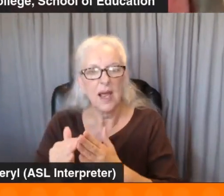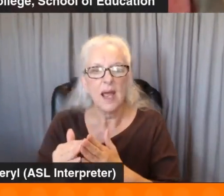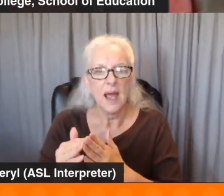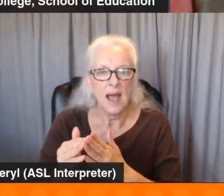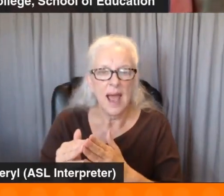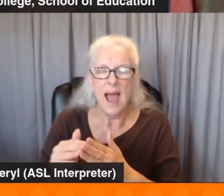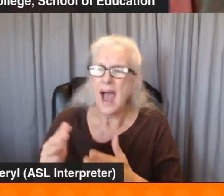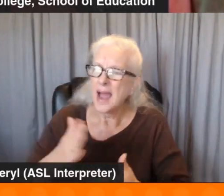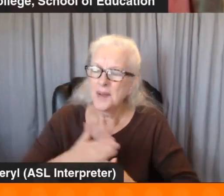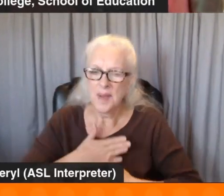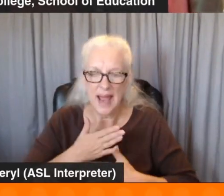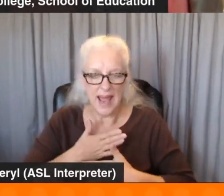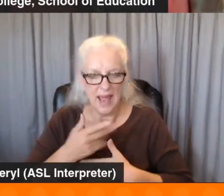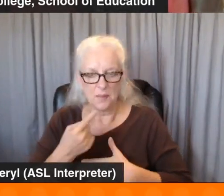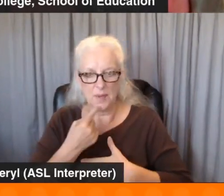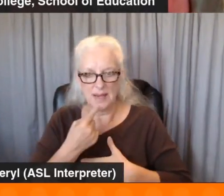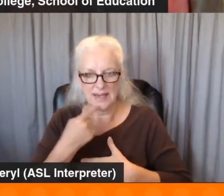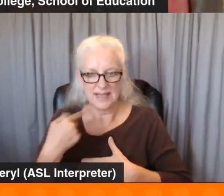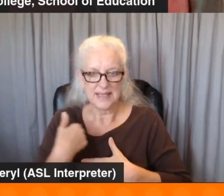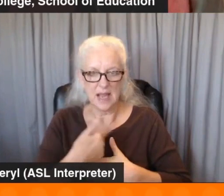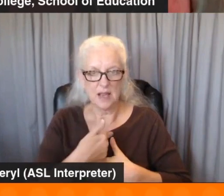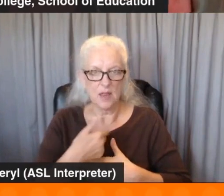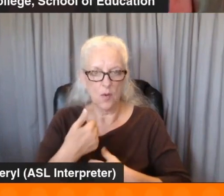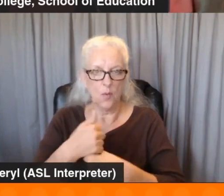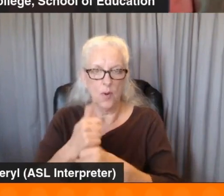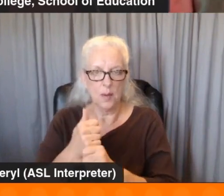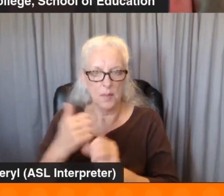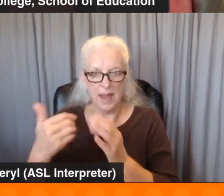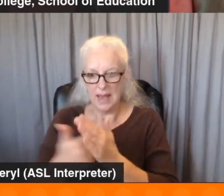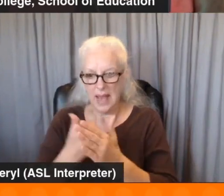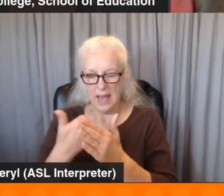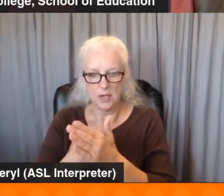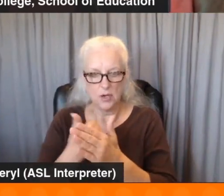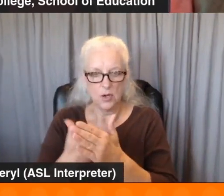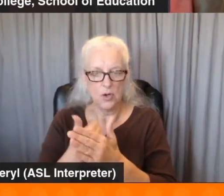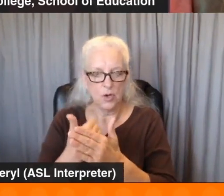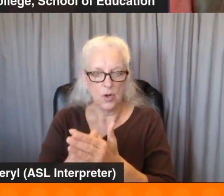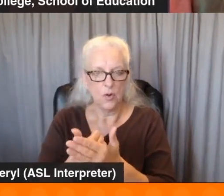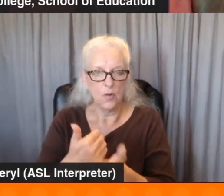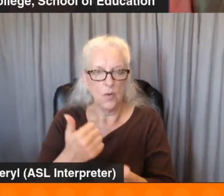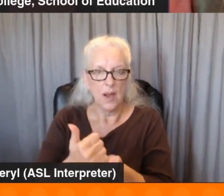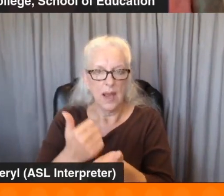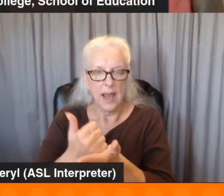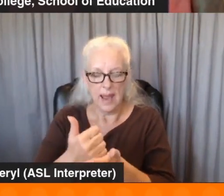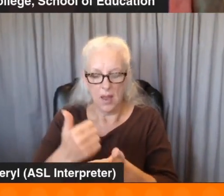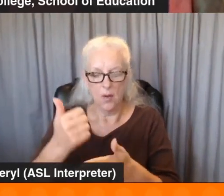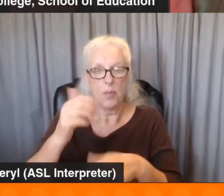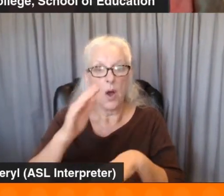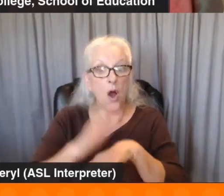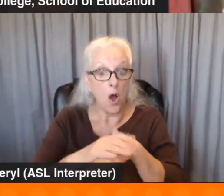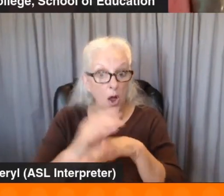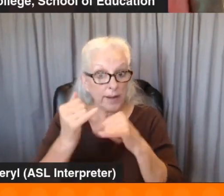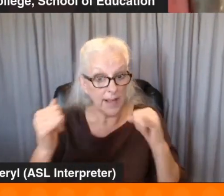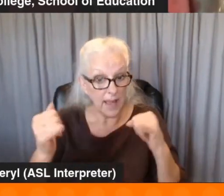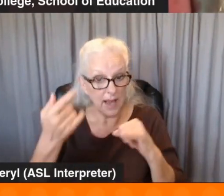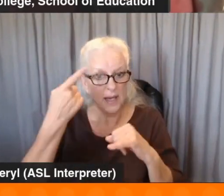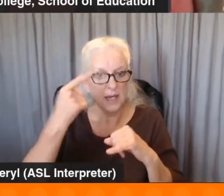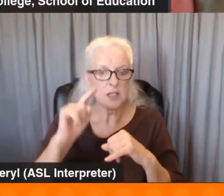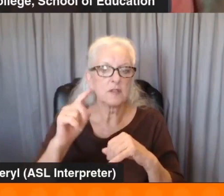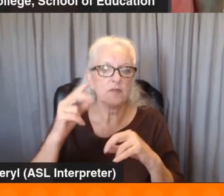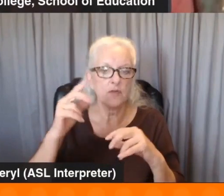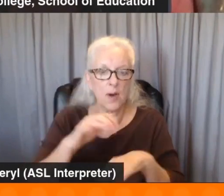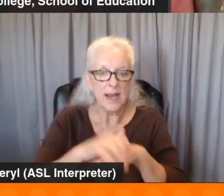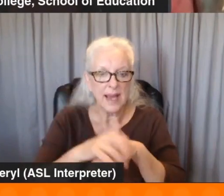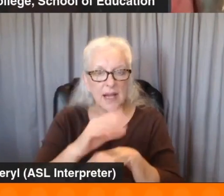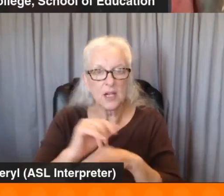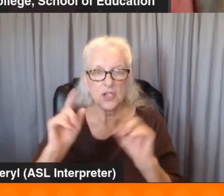I'm happy to say that we created a new resource online in both English and Spanish that's called TeachCal, that is